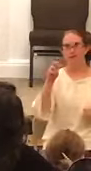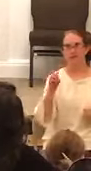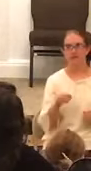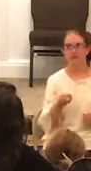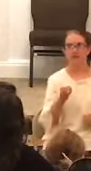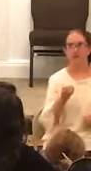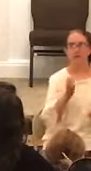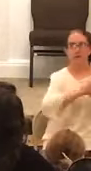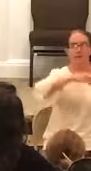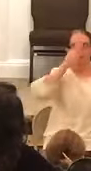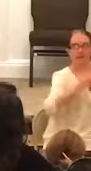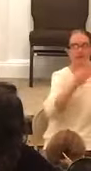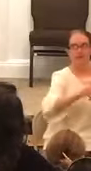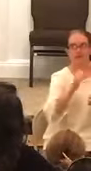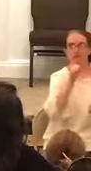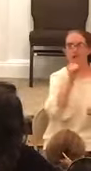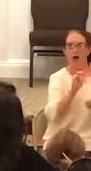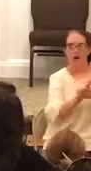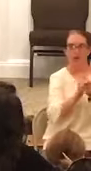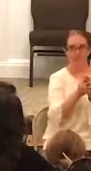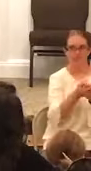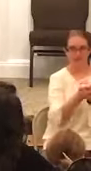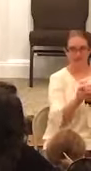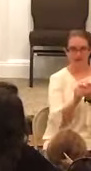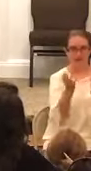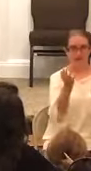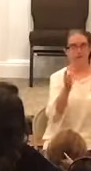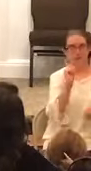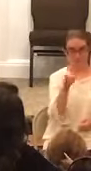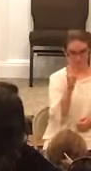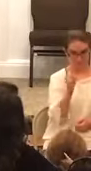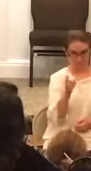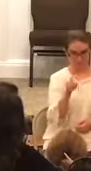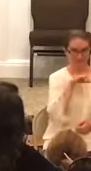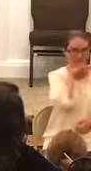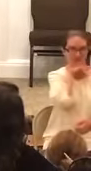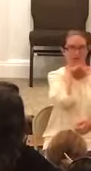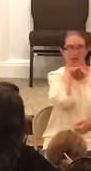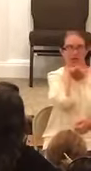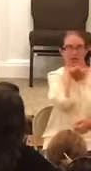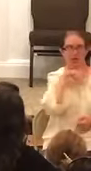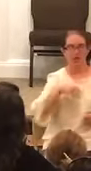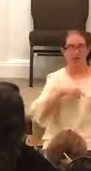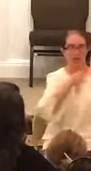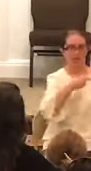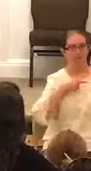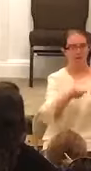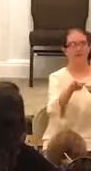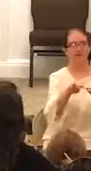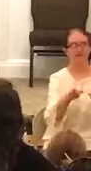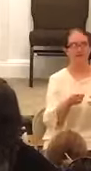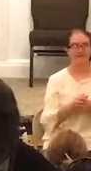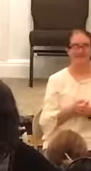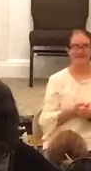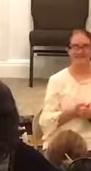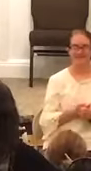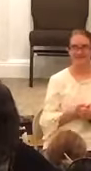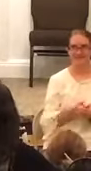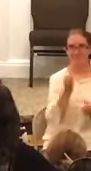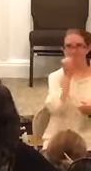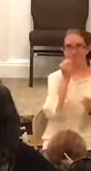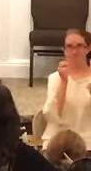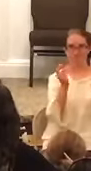eat bread with unwashed hands?" Shame on them. Bunch of dirty apostolics over there